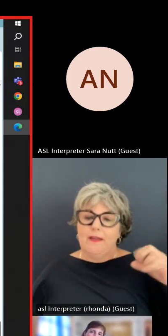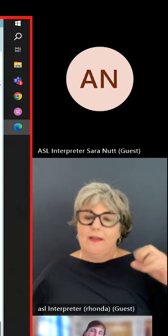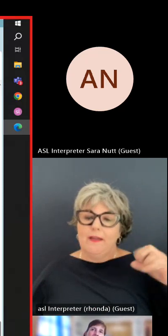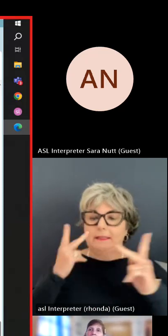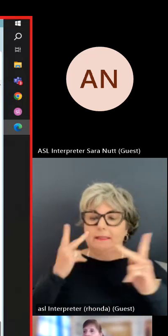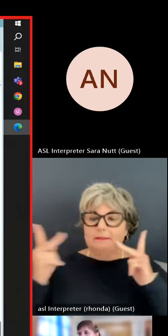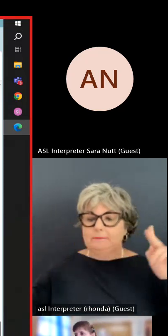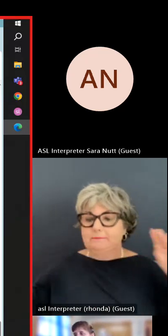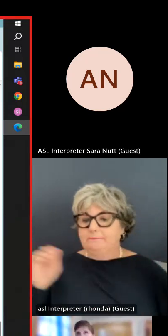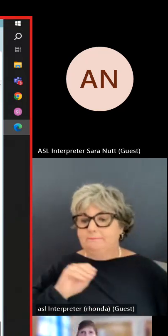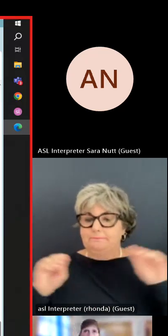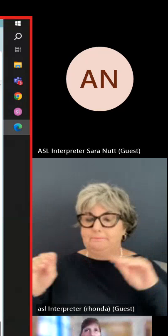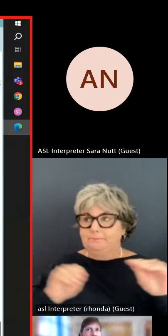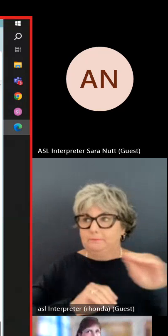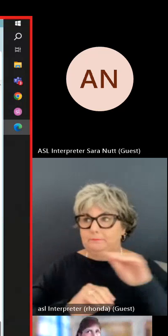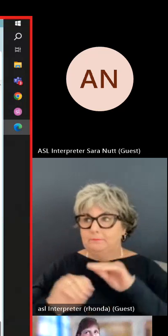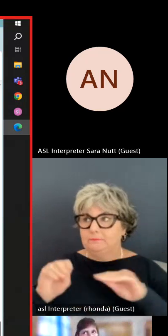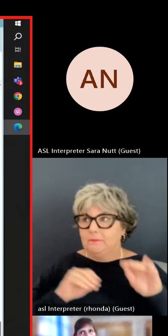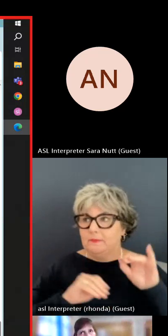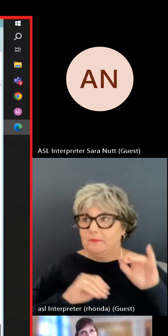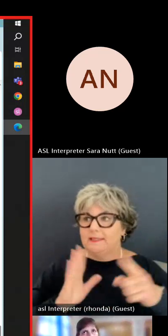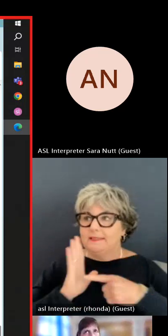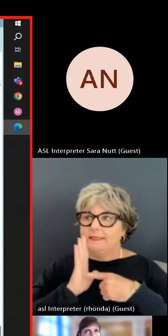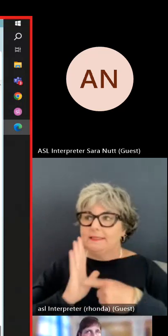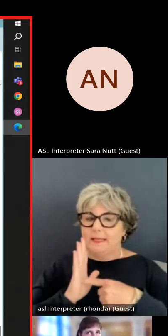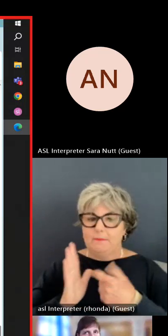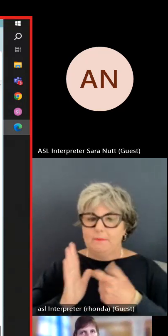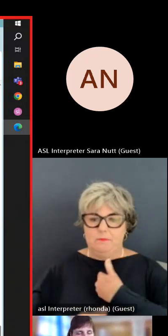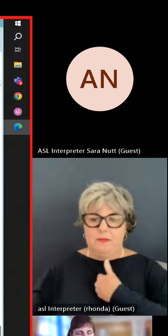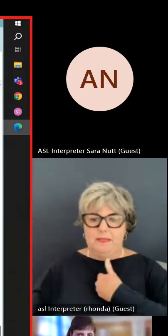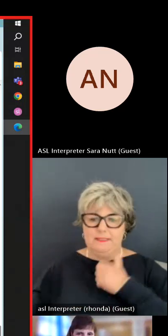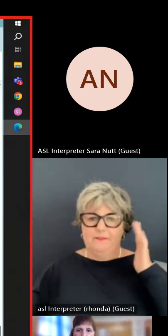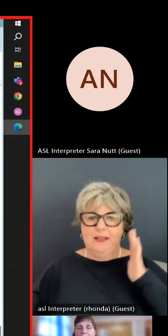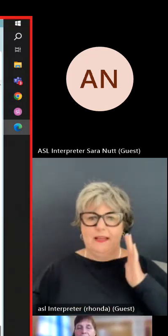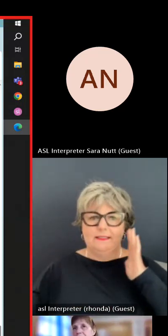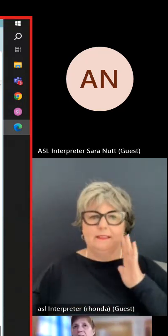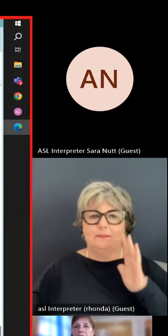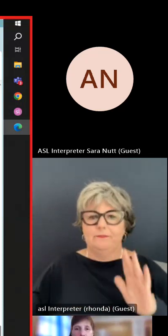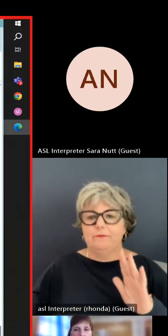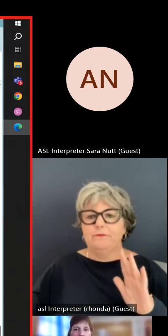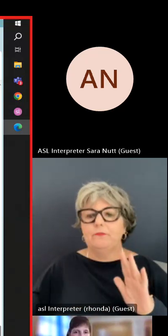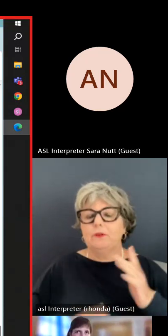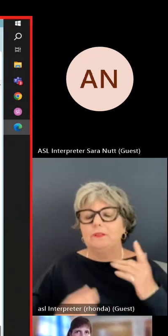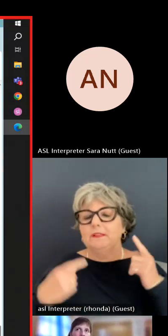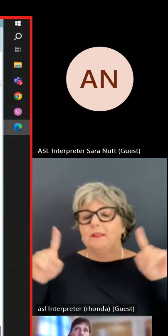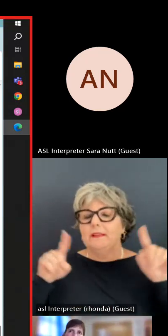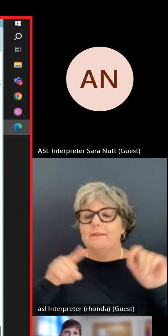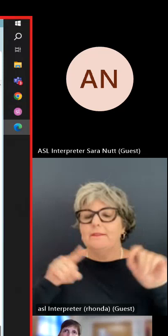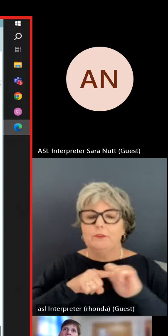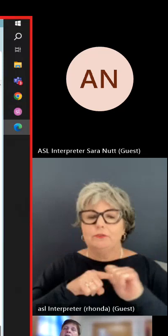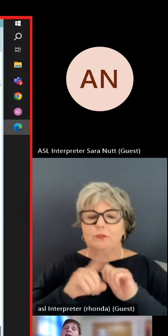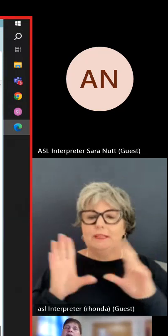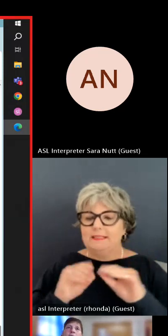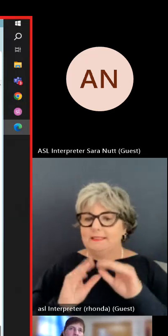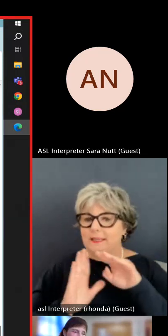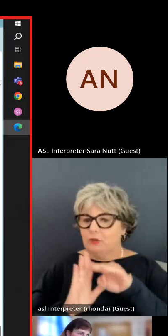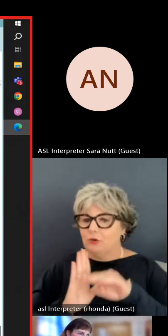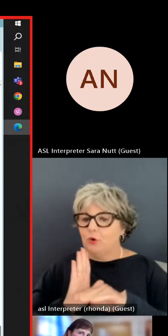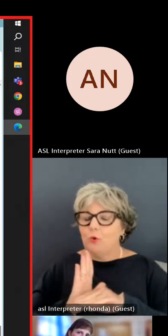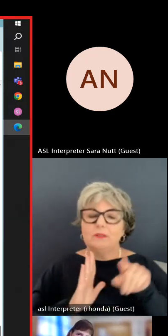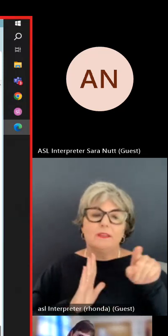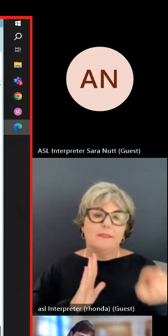visualizations. And this is an example that I did for our Delivering an Effective Training Session course. It